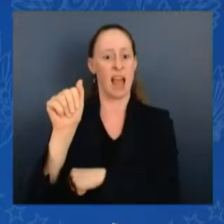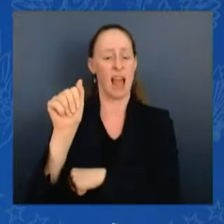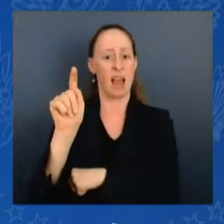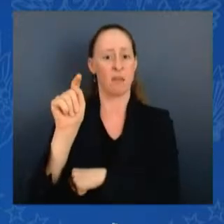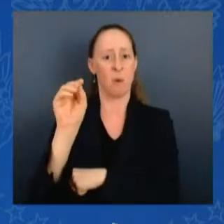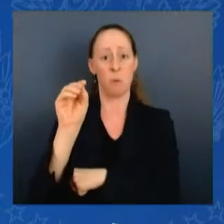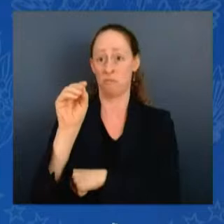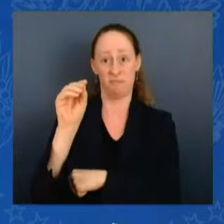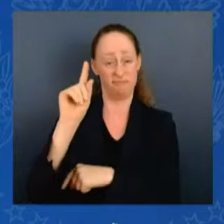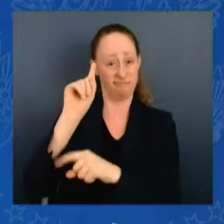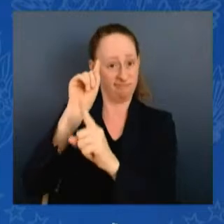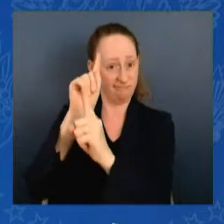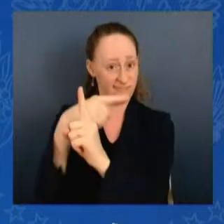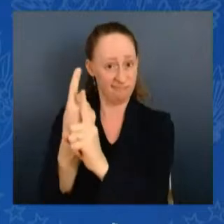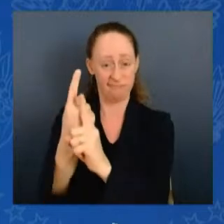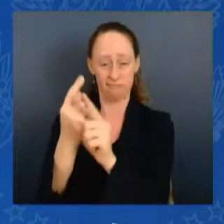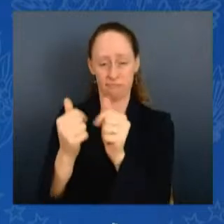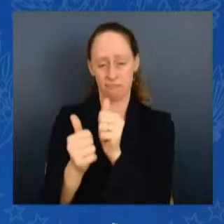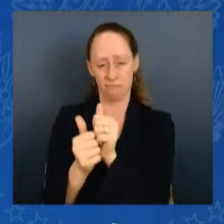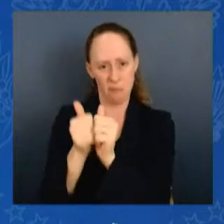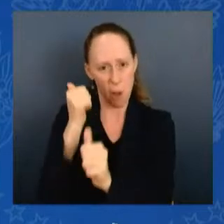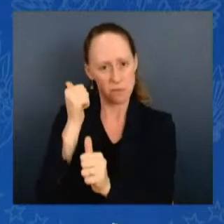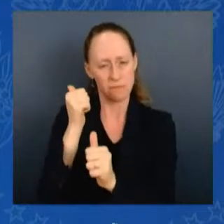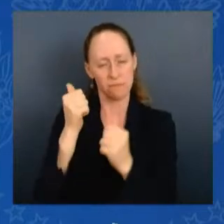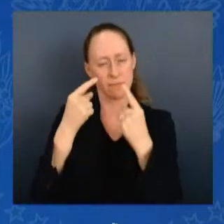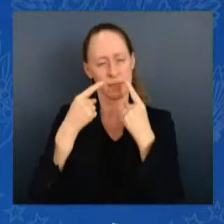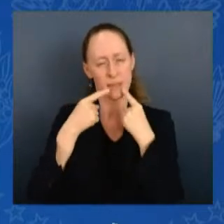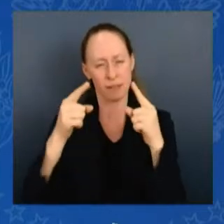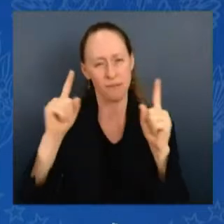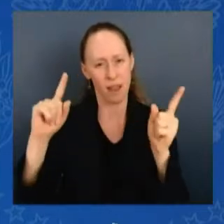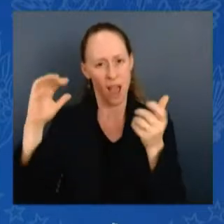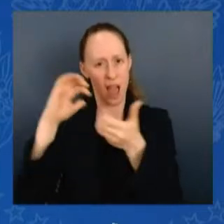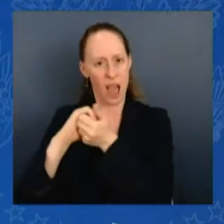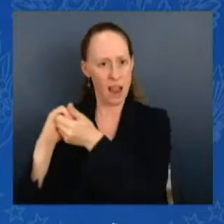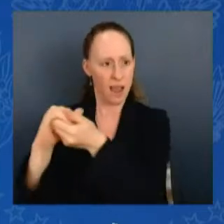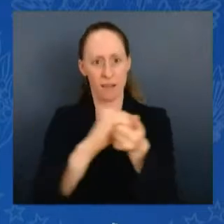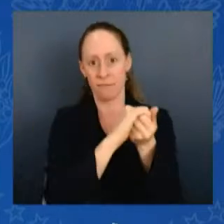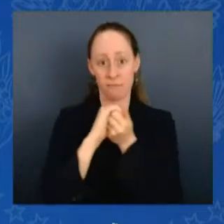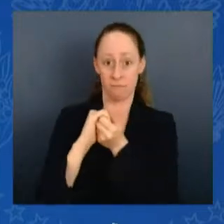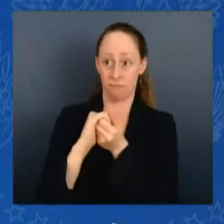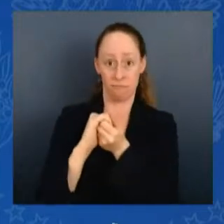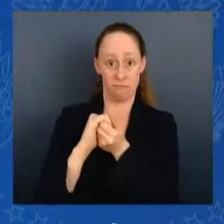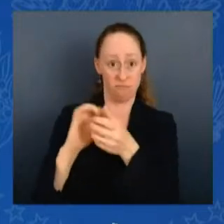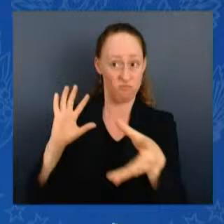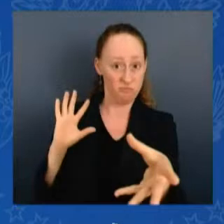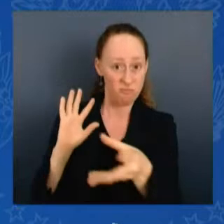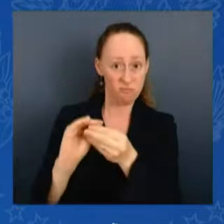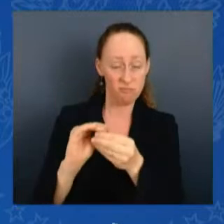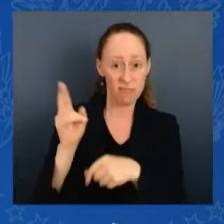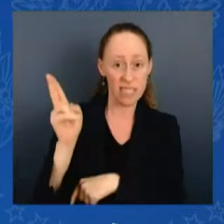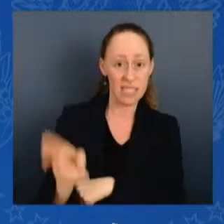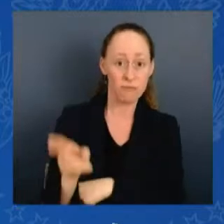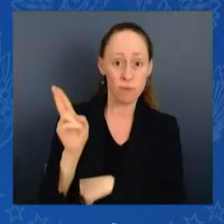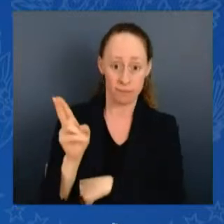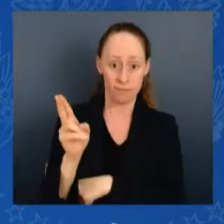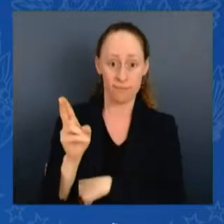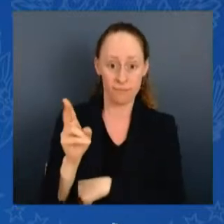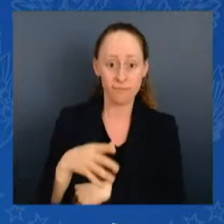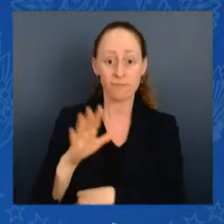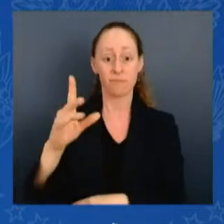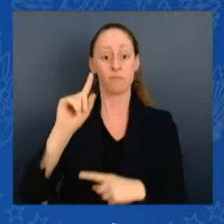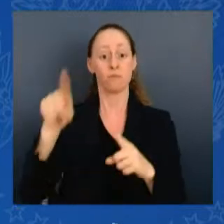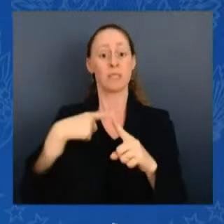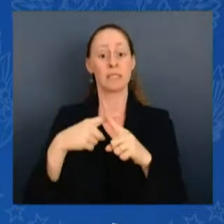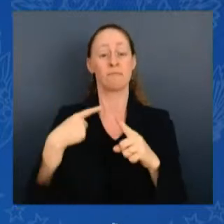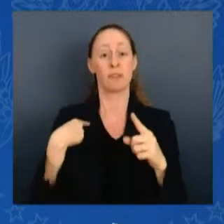When I arrived at NATO 10 years ago, I was told